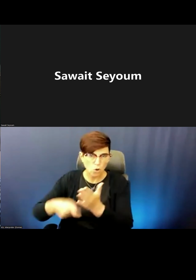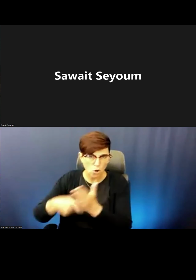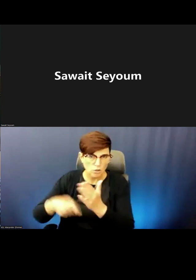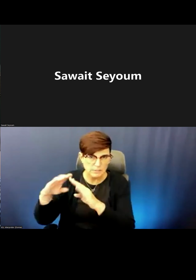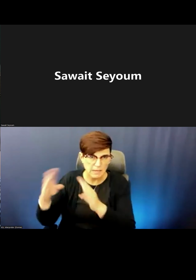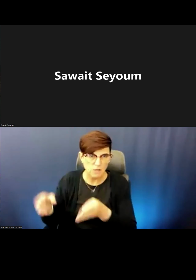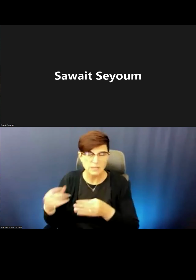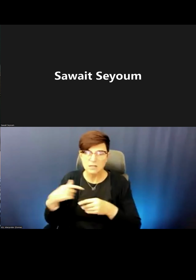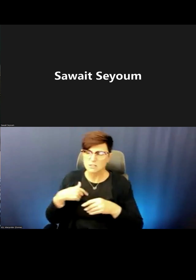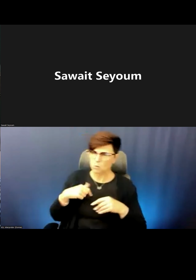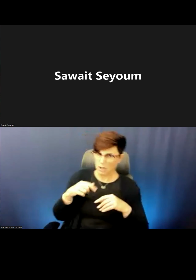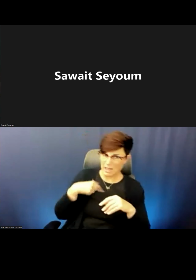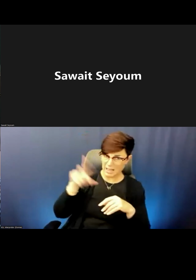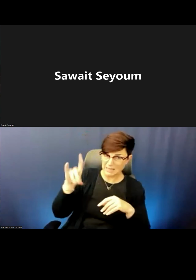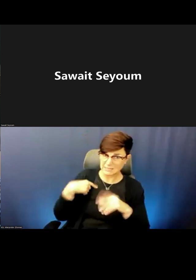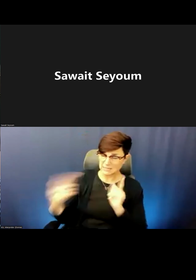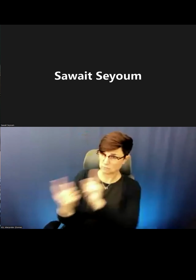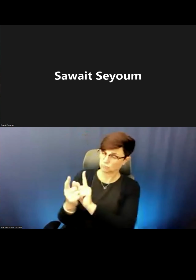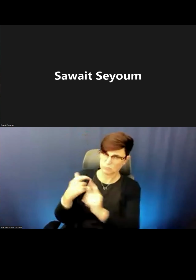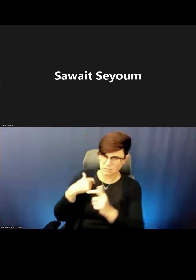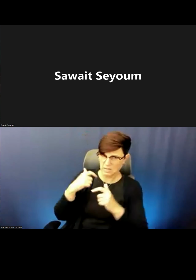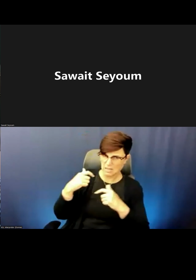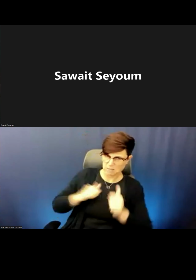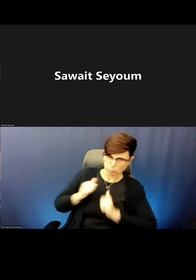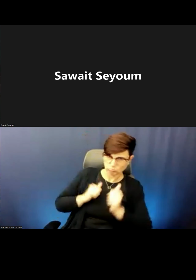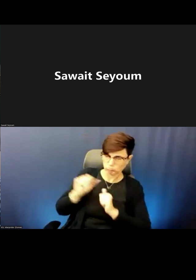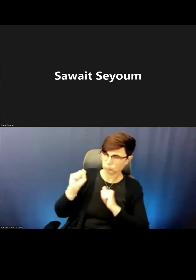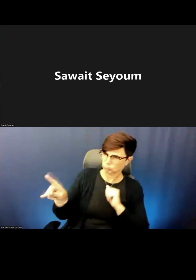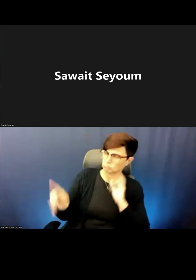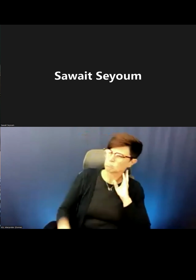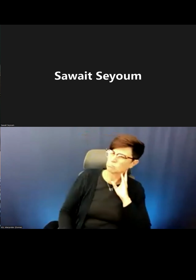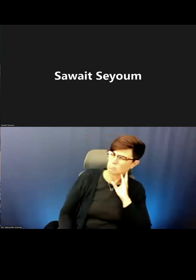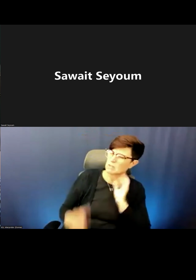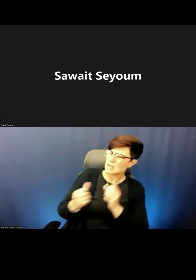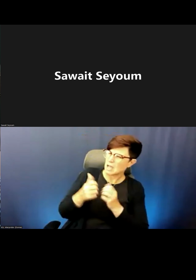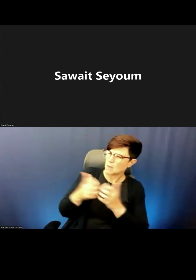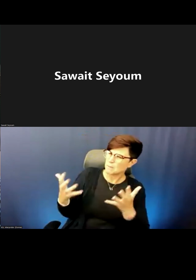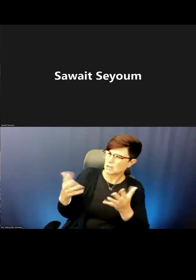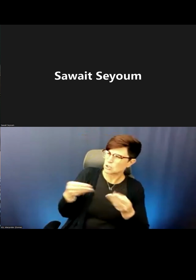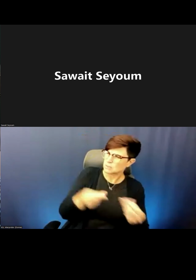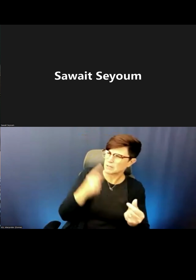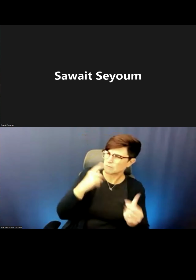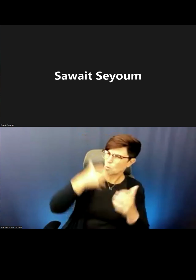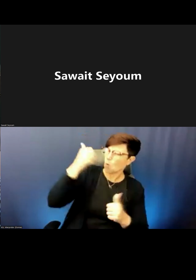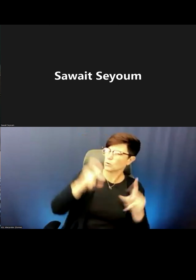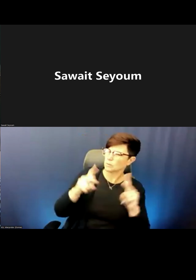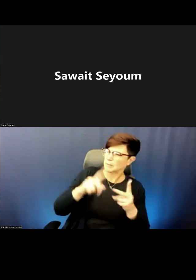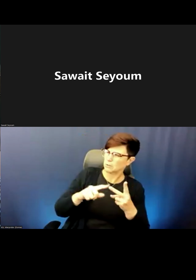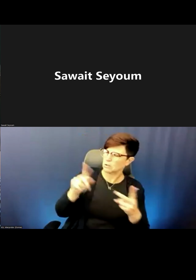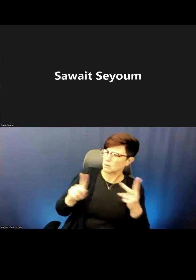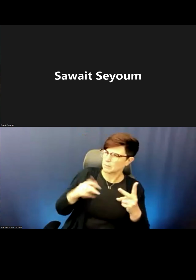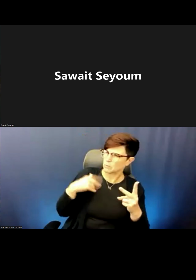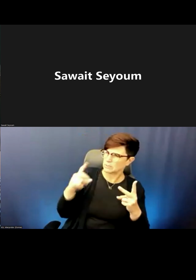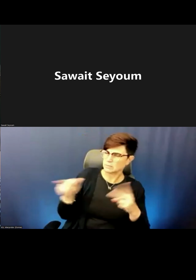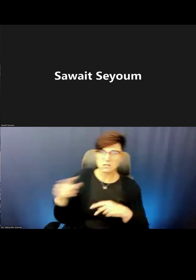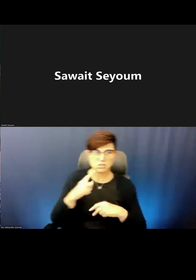versus family housing or other types of housing. They're not tracking it. So if we're not designating it, we're